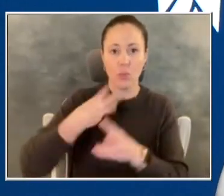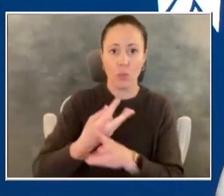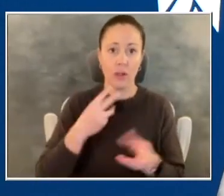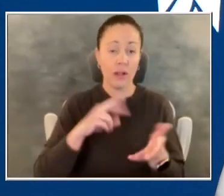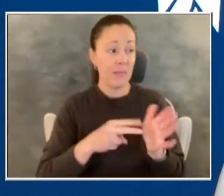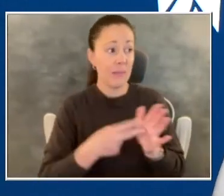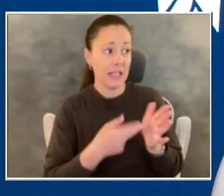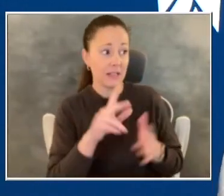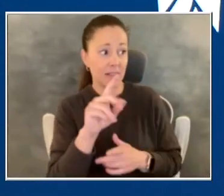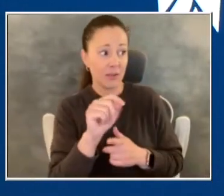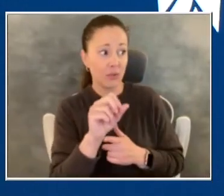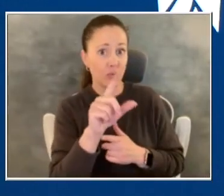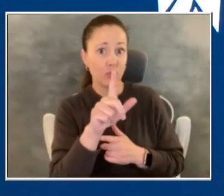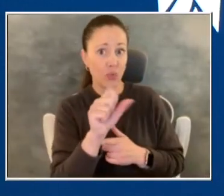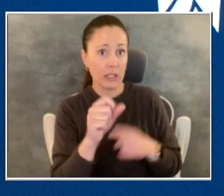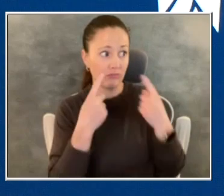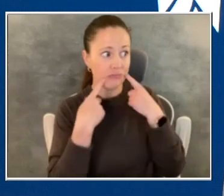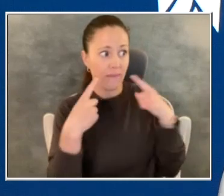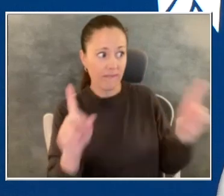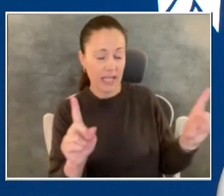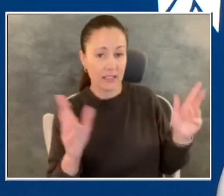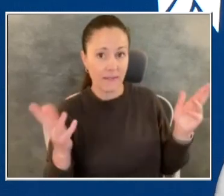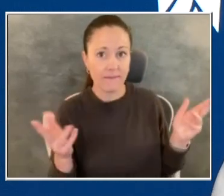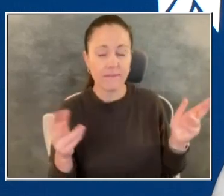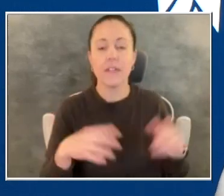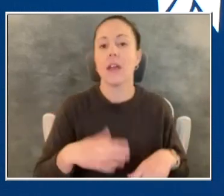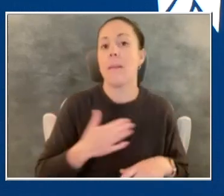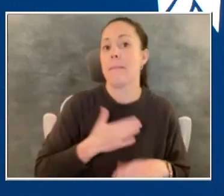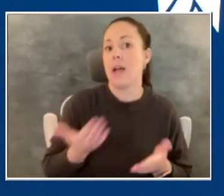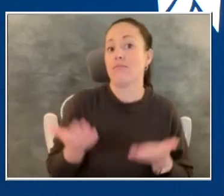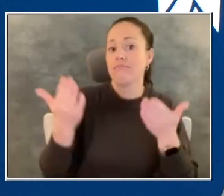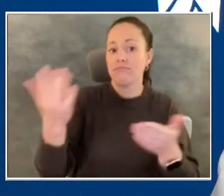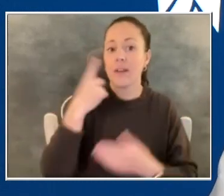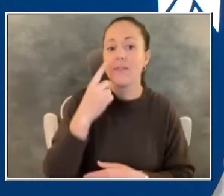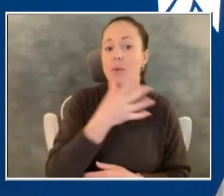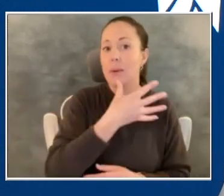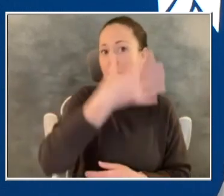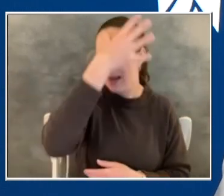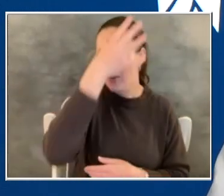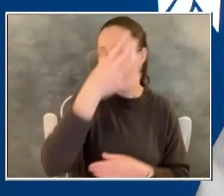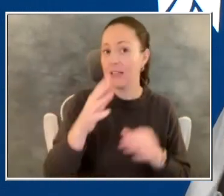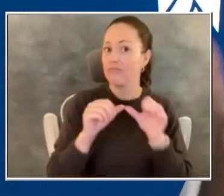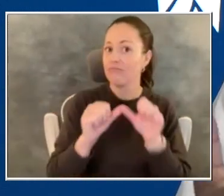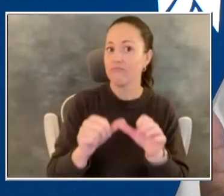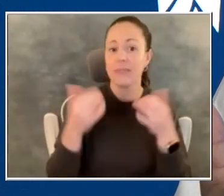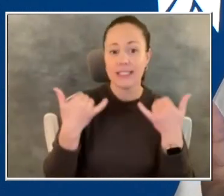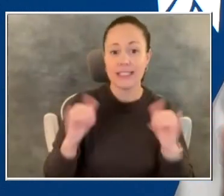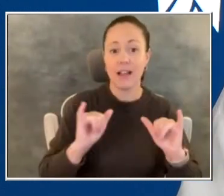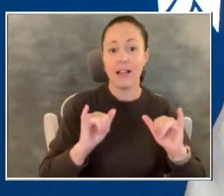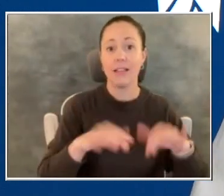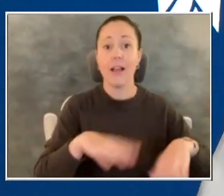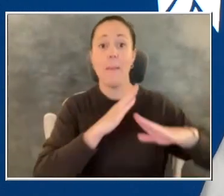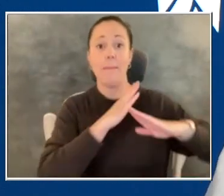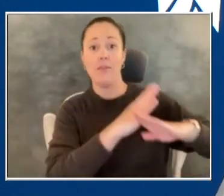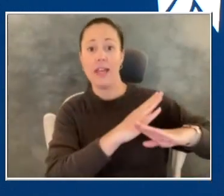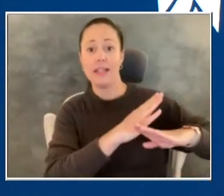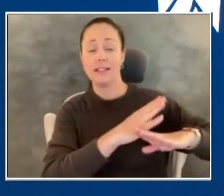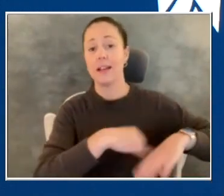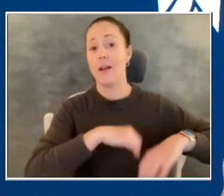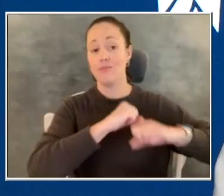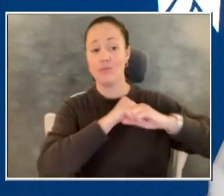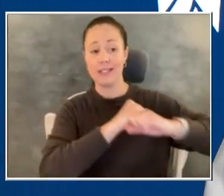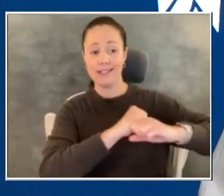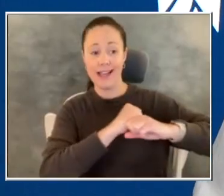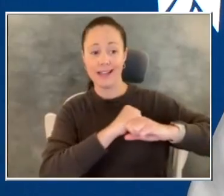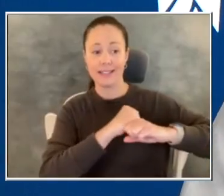my recommendation to parents watching remain prevent, protect, and act. Number 1 is to